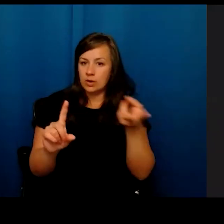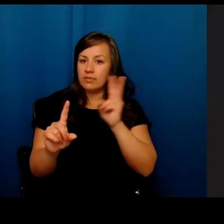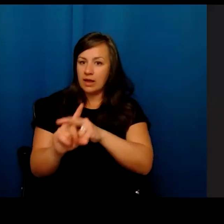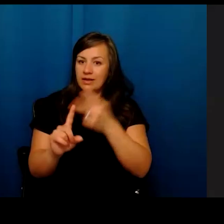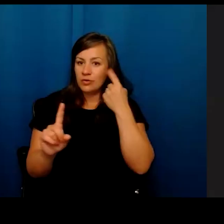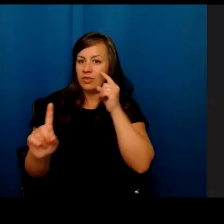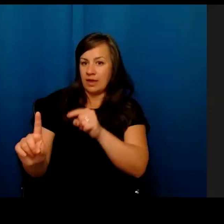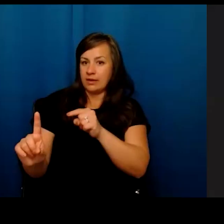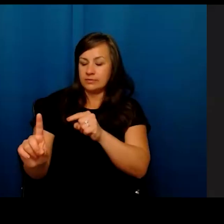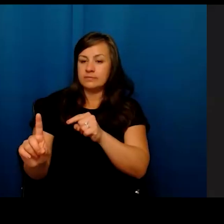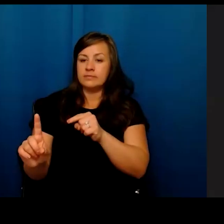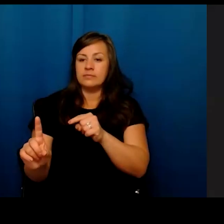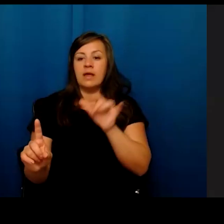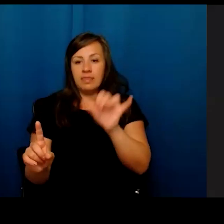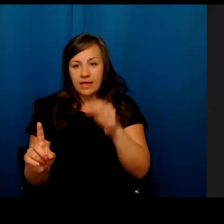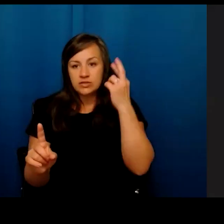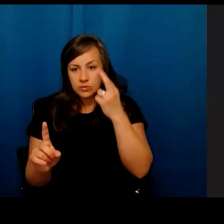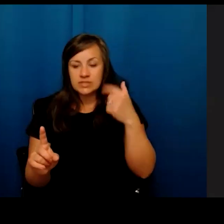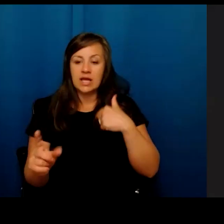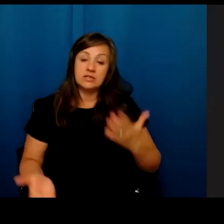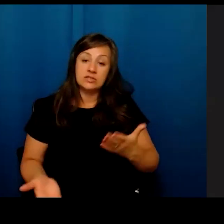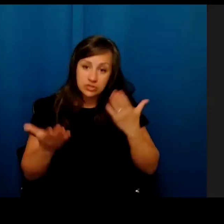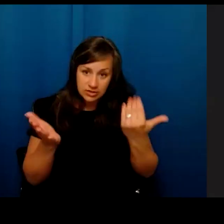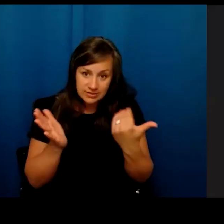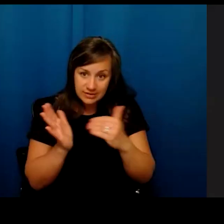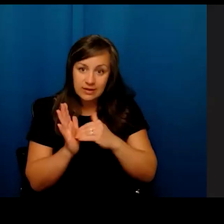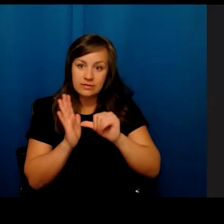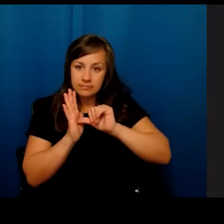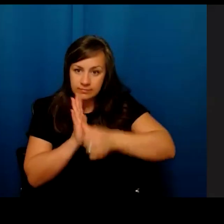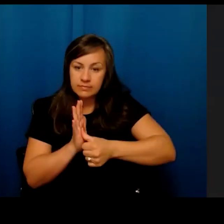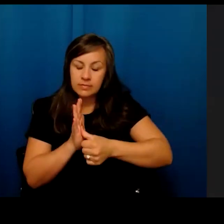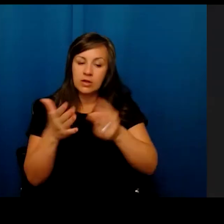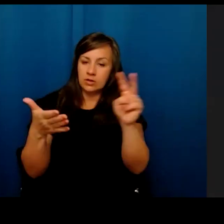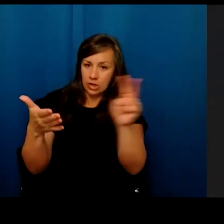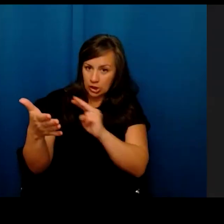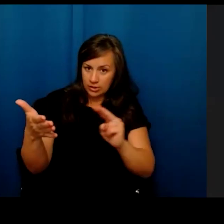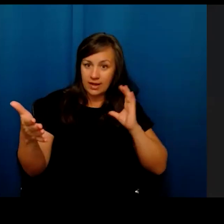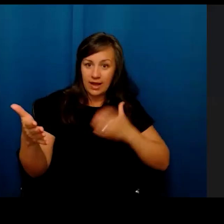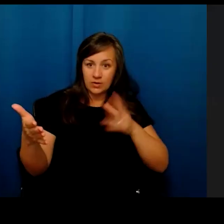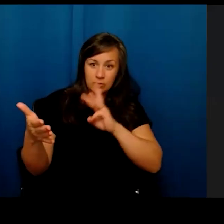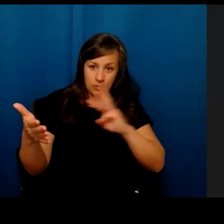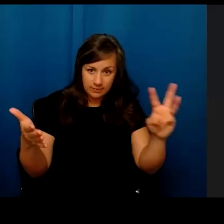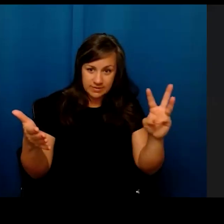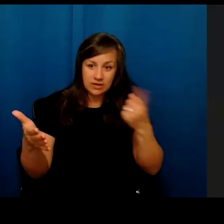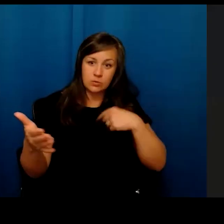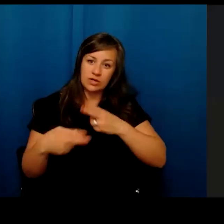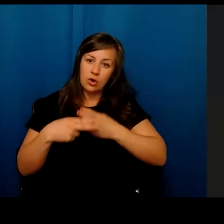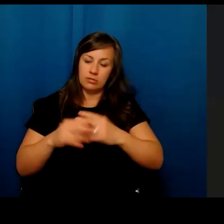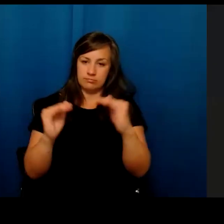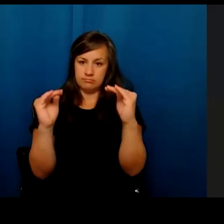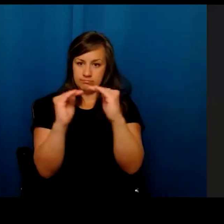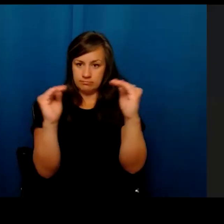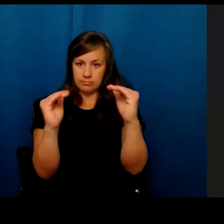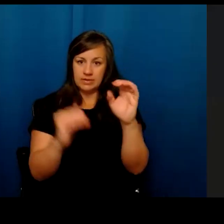So that's why I say, go to the SPS website. You can see all what we call equivalencies, meaning if I